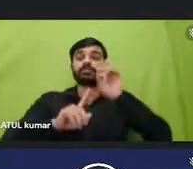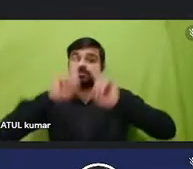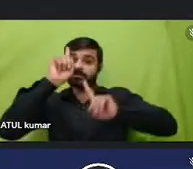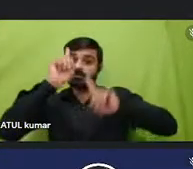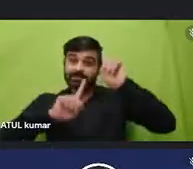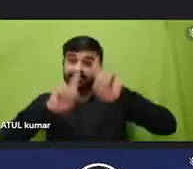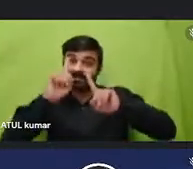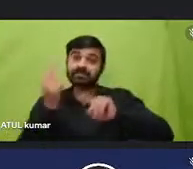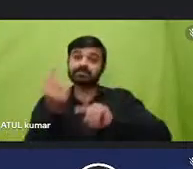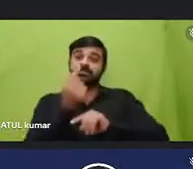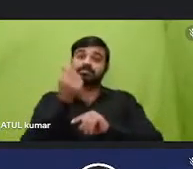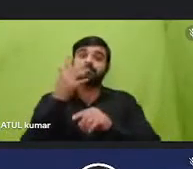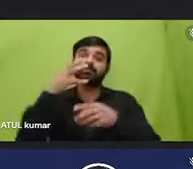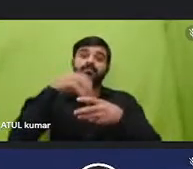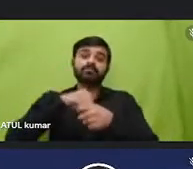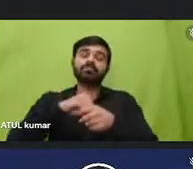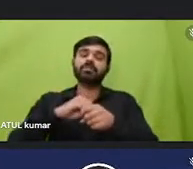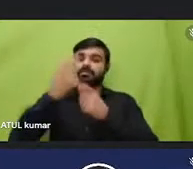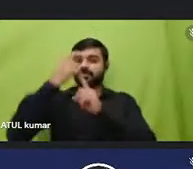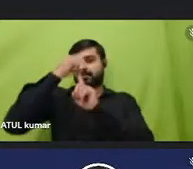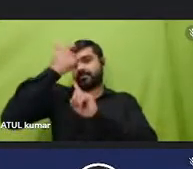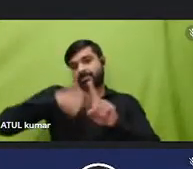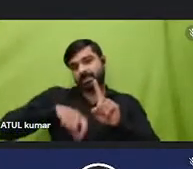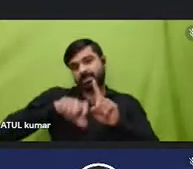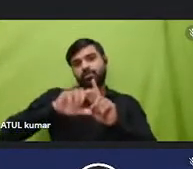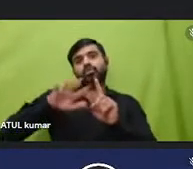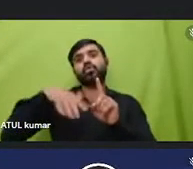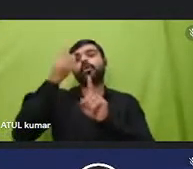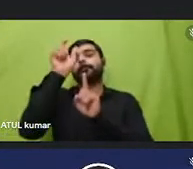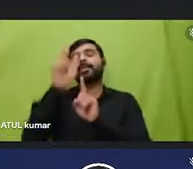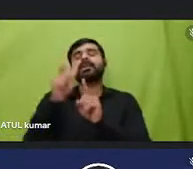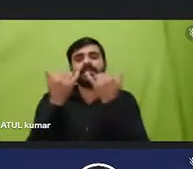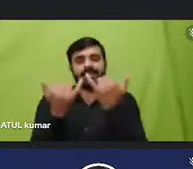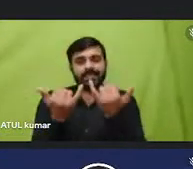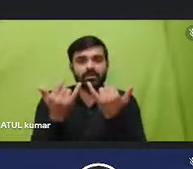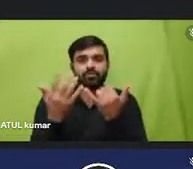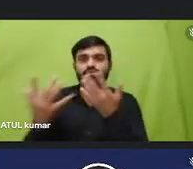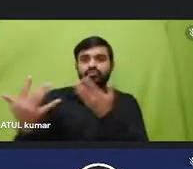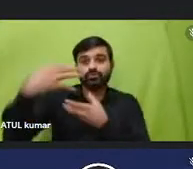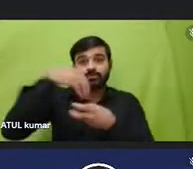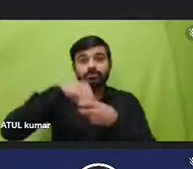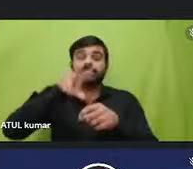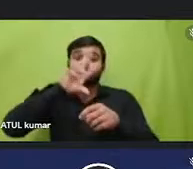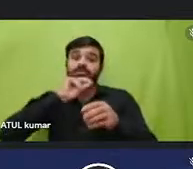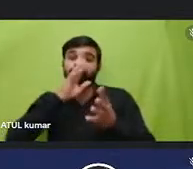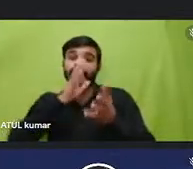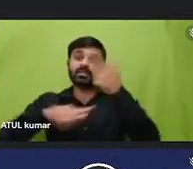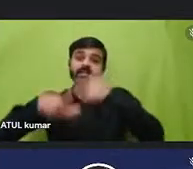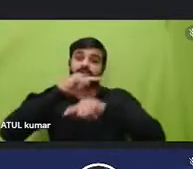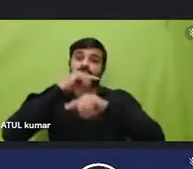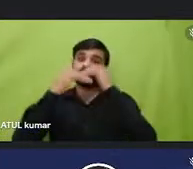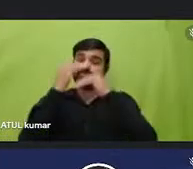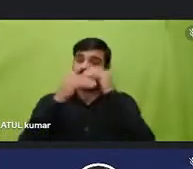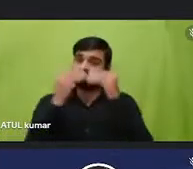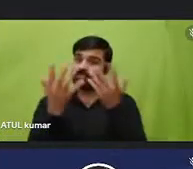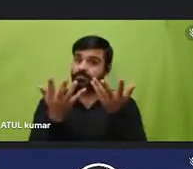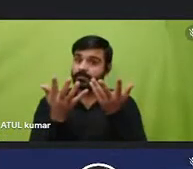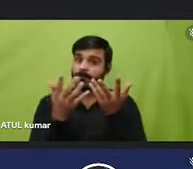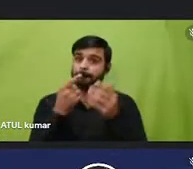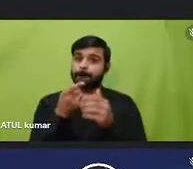gestures by individuals in the present time contributes to spoken language development, and it